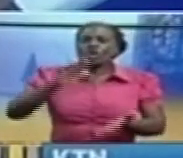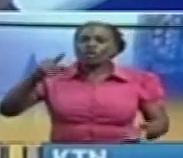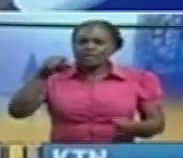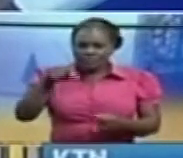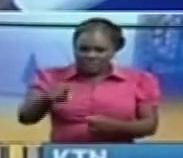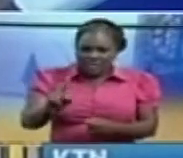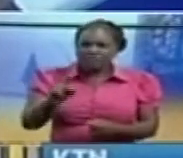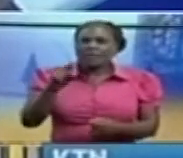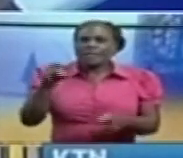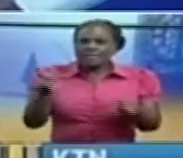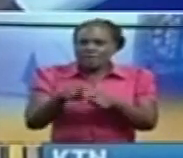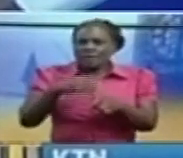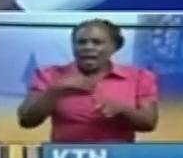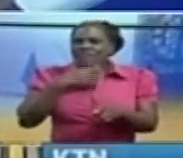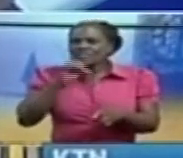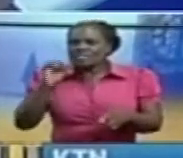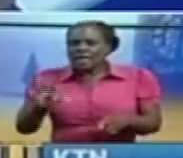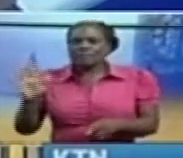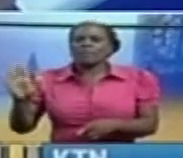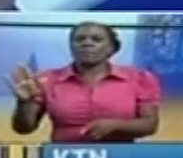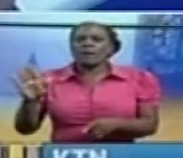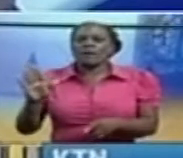navigated by his son Mathias Waldegard.